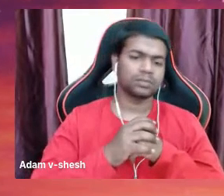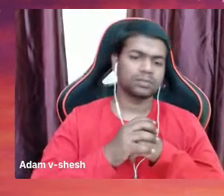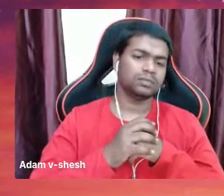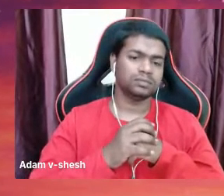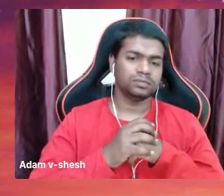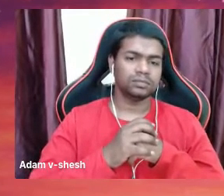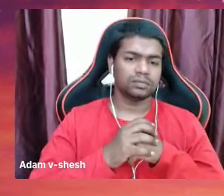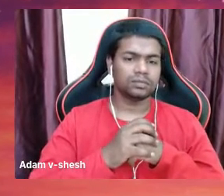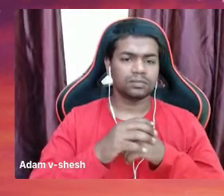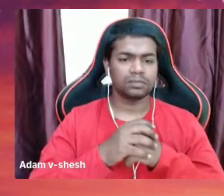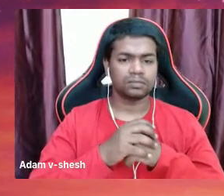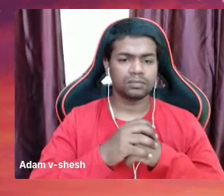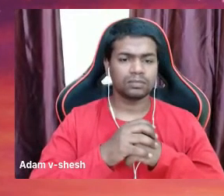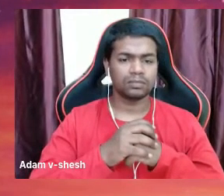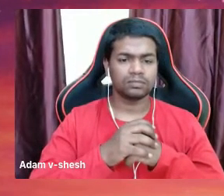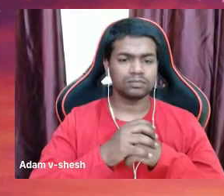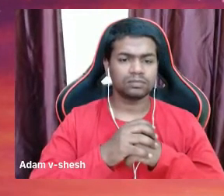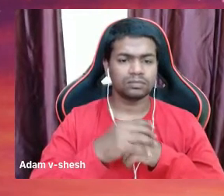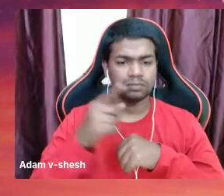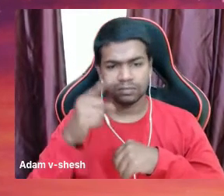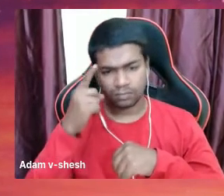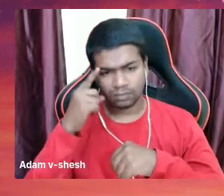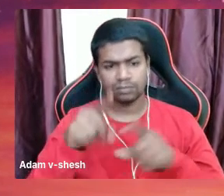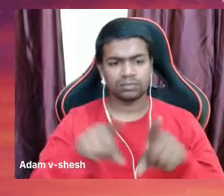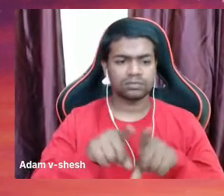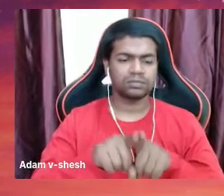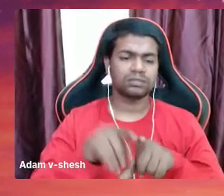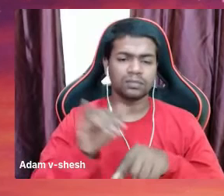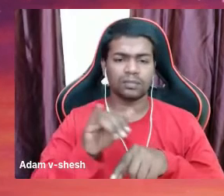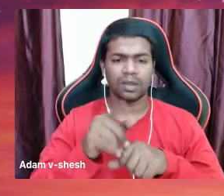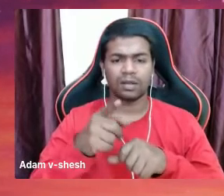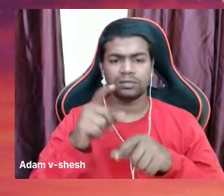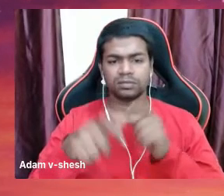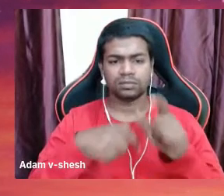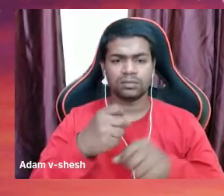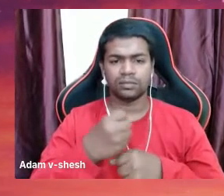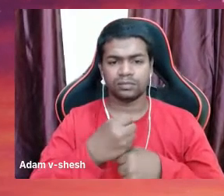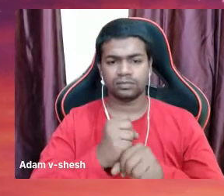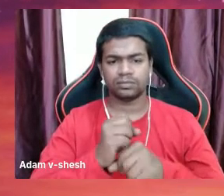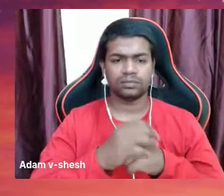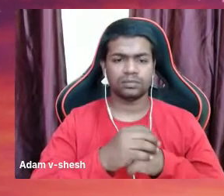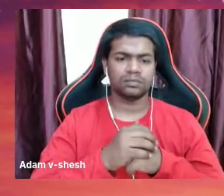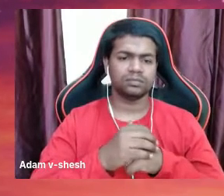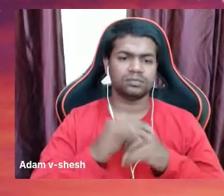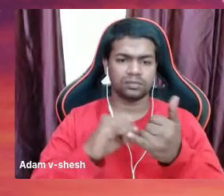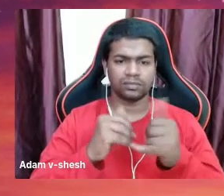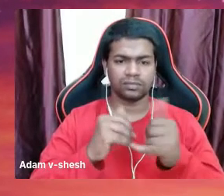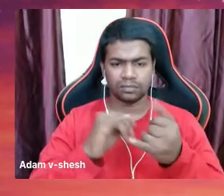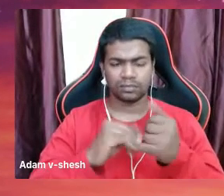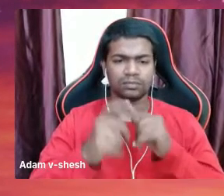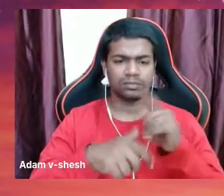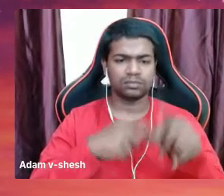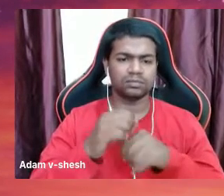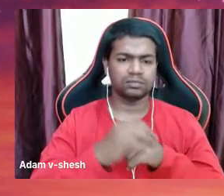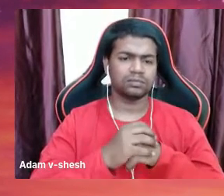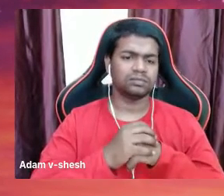moats, but you think about it, right? Like the same exact thing that company is building, let's say some SaaS product company would be a good example,